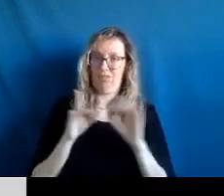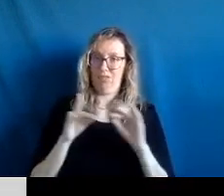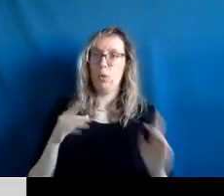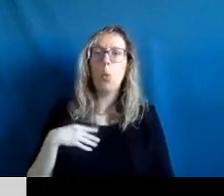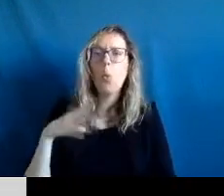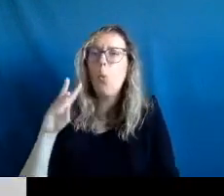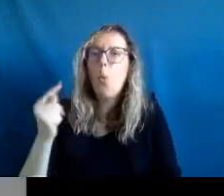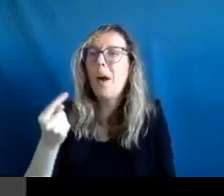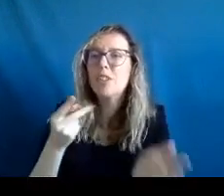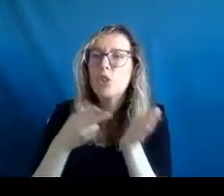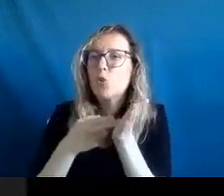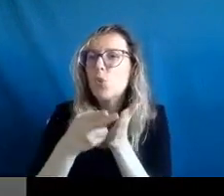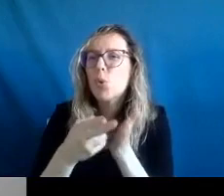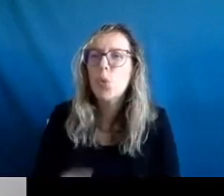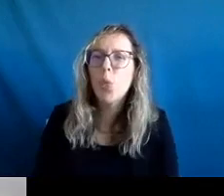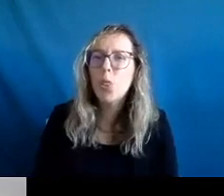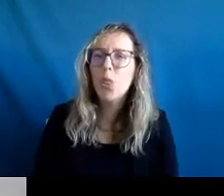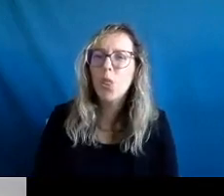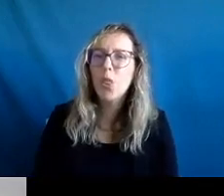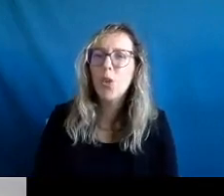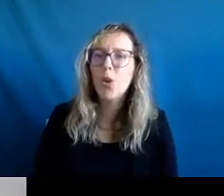truth?"